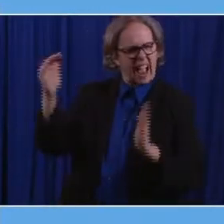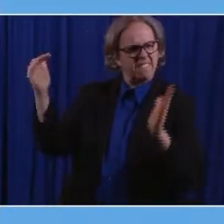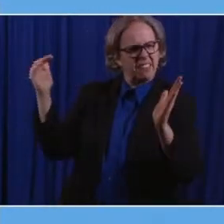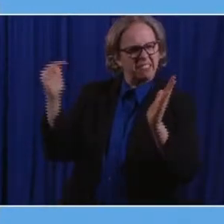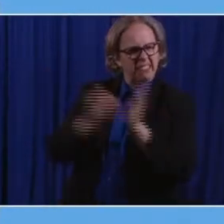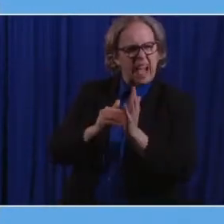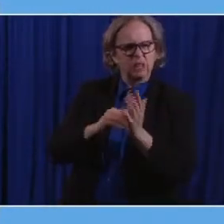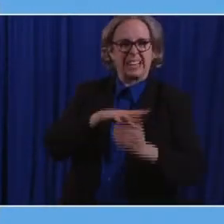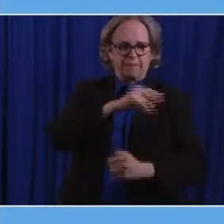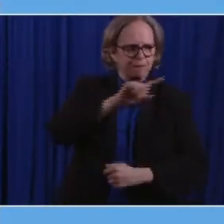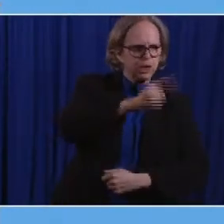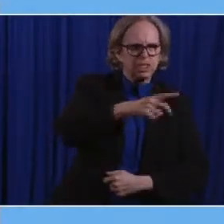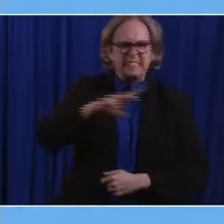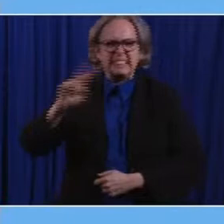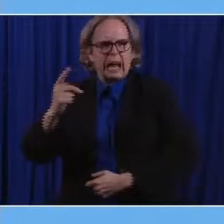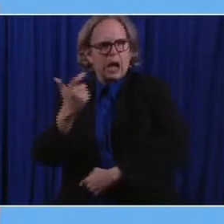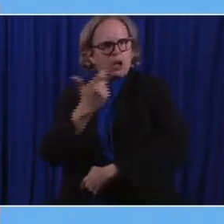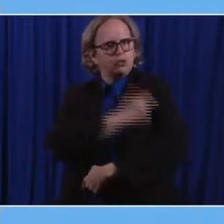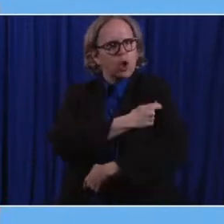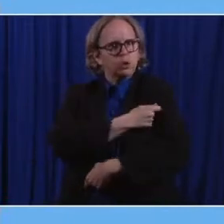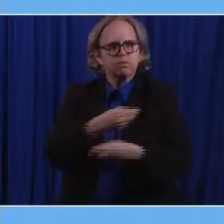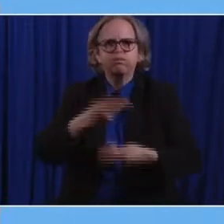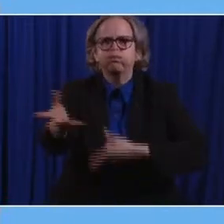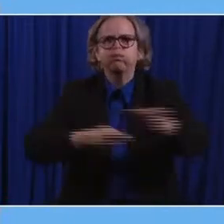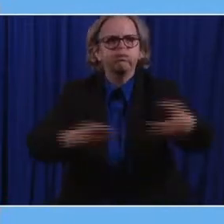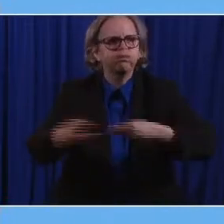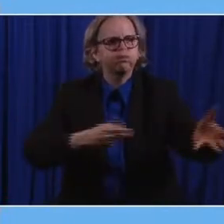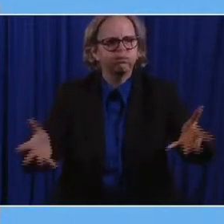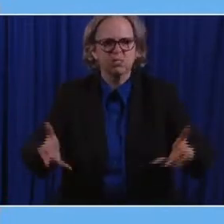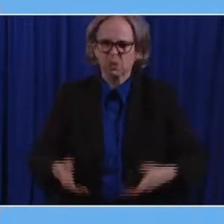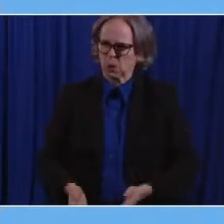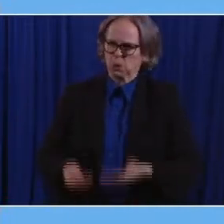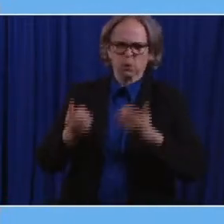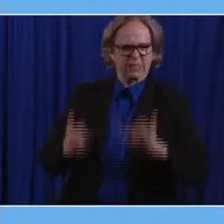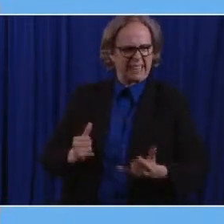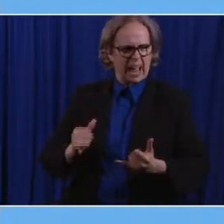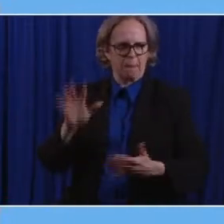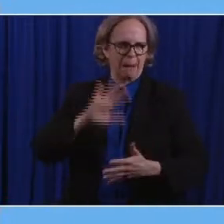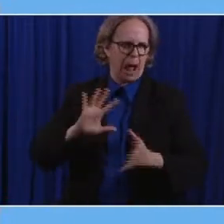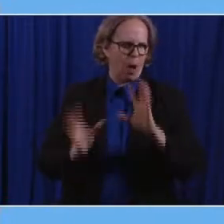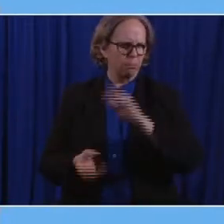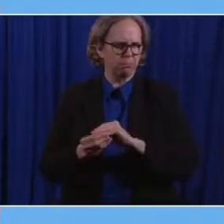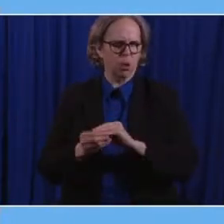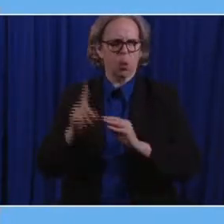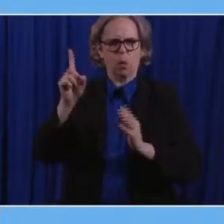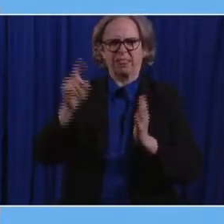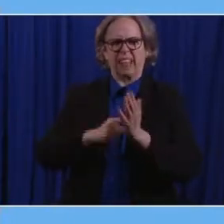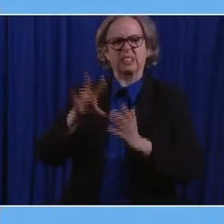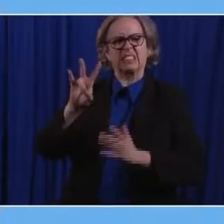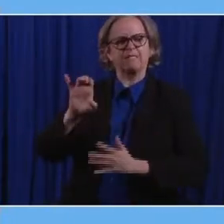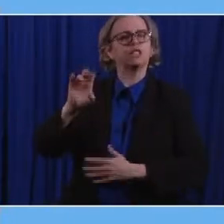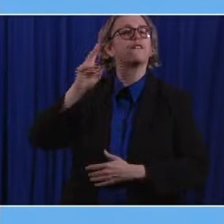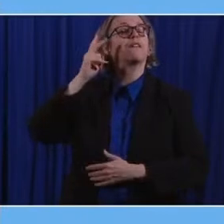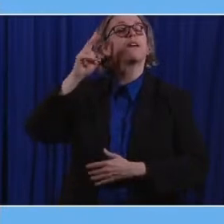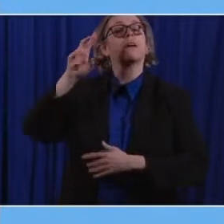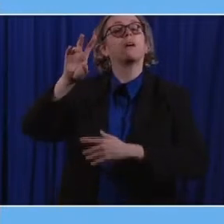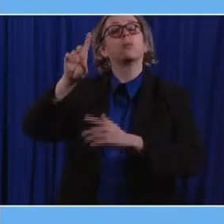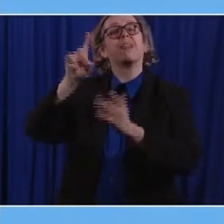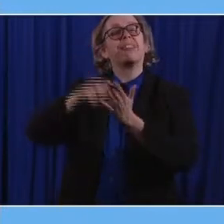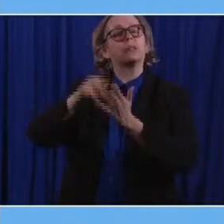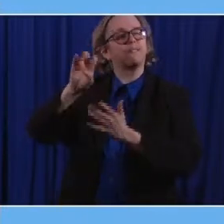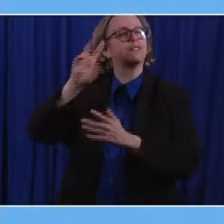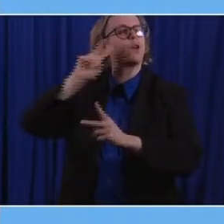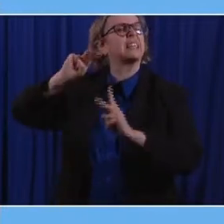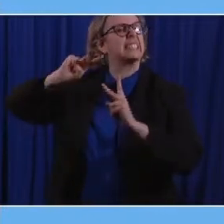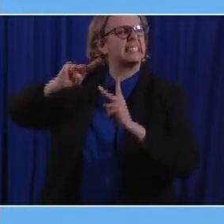this site. Today, the clinic is finishing up about 1,700 second doses of Pfizer and